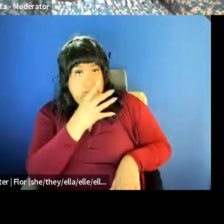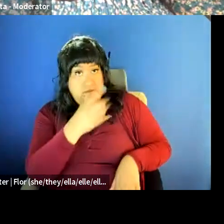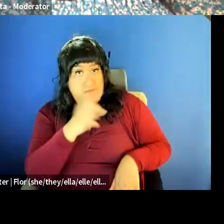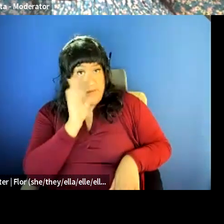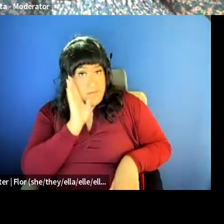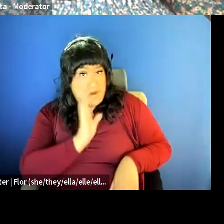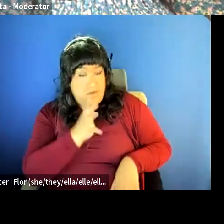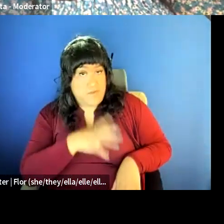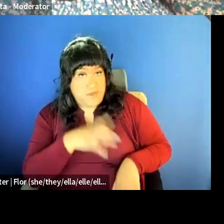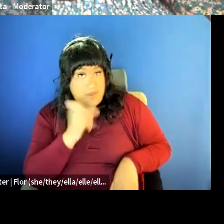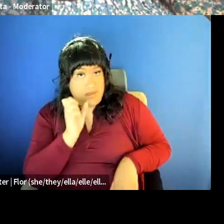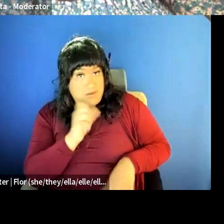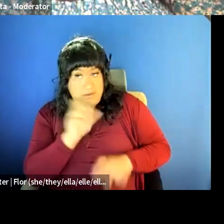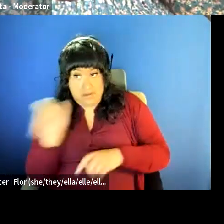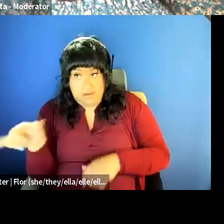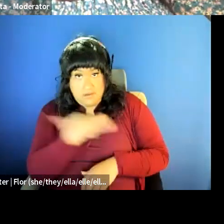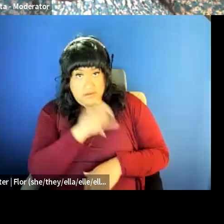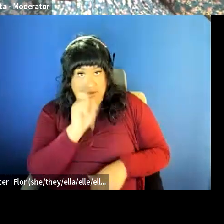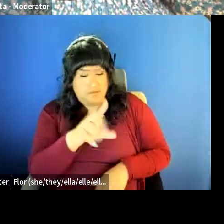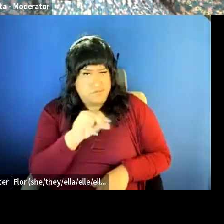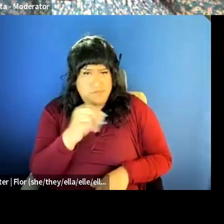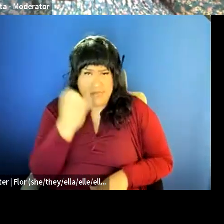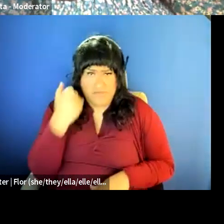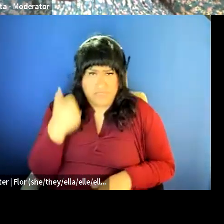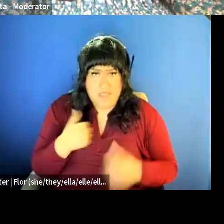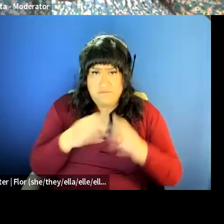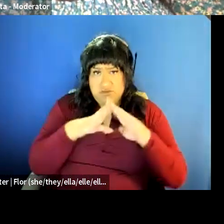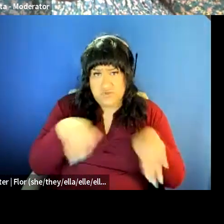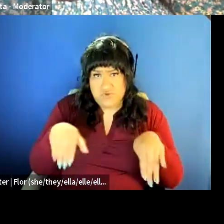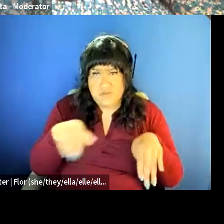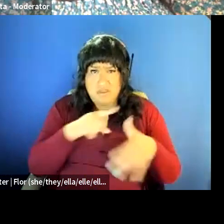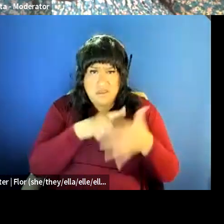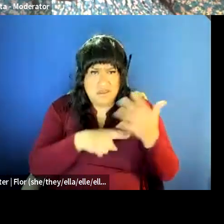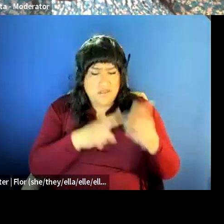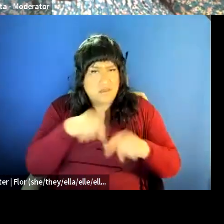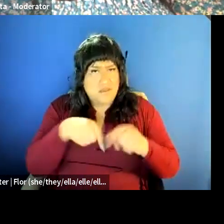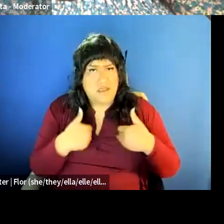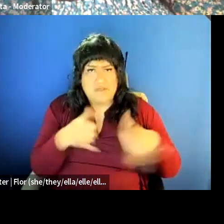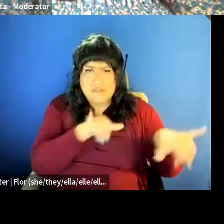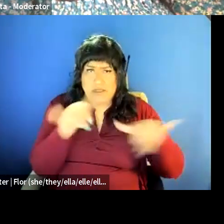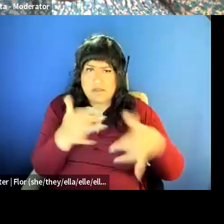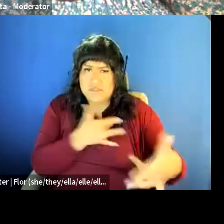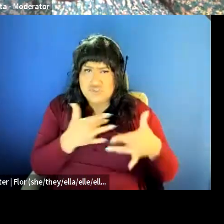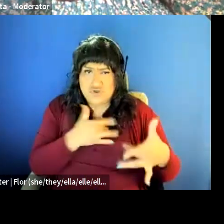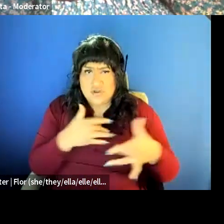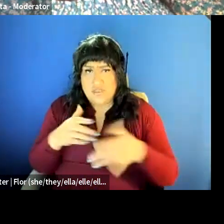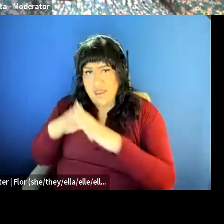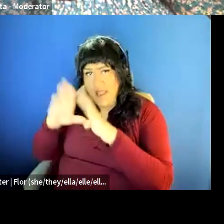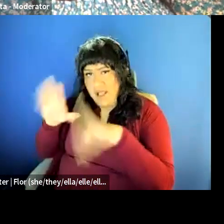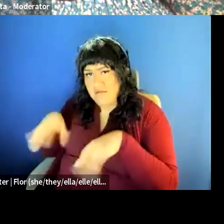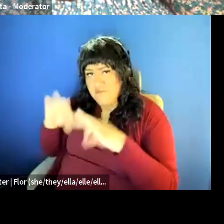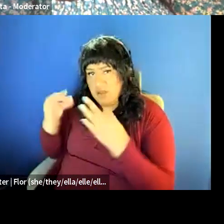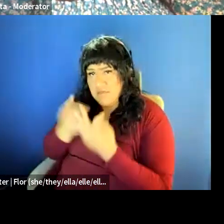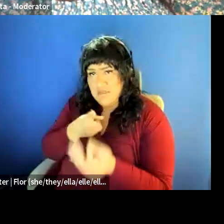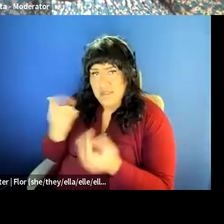have children and they're concerned about their children, they can't have those same kind of concerns house families have. Because what people